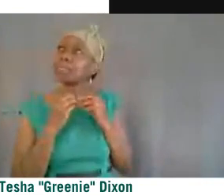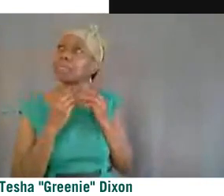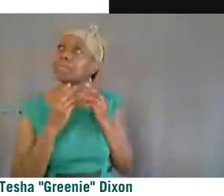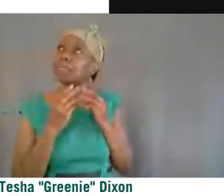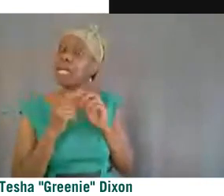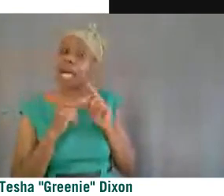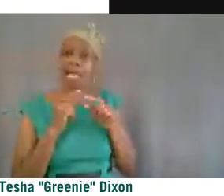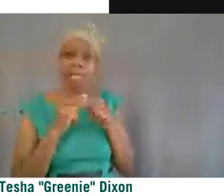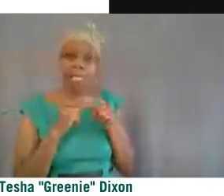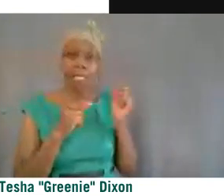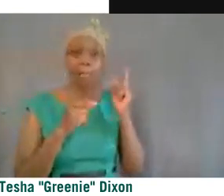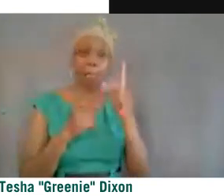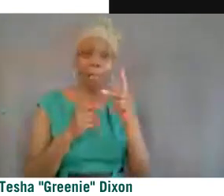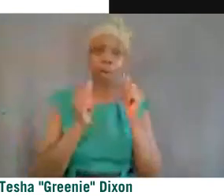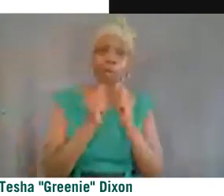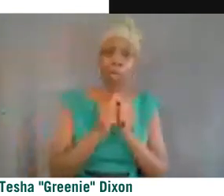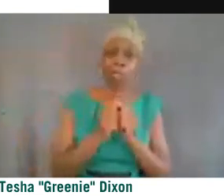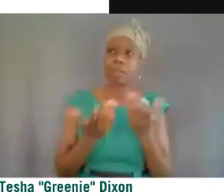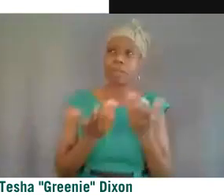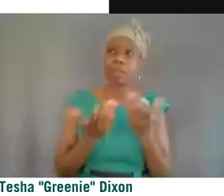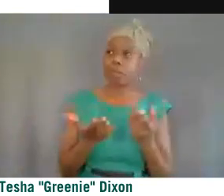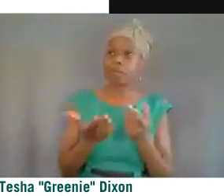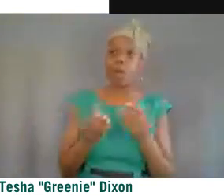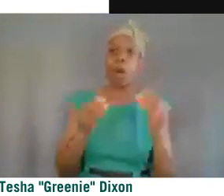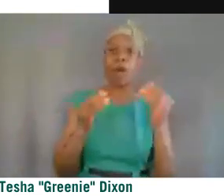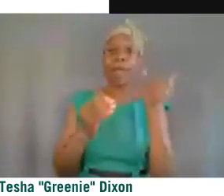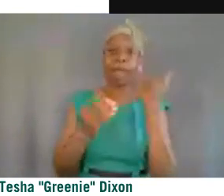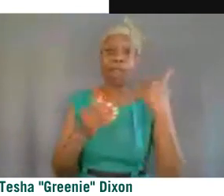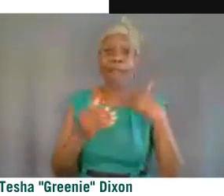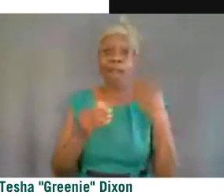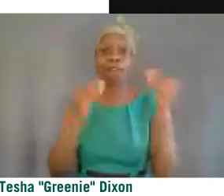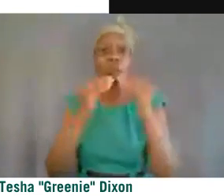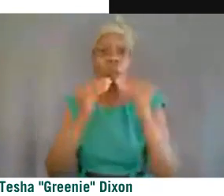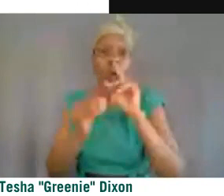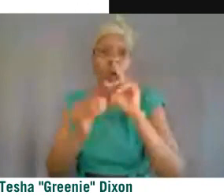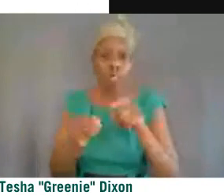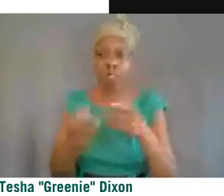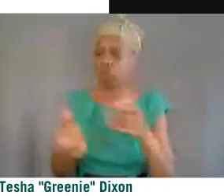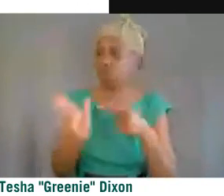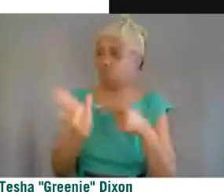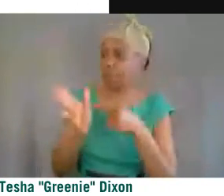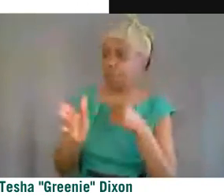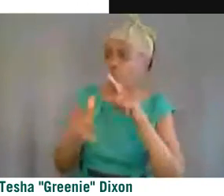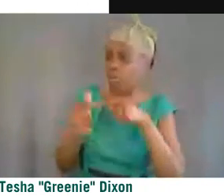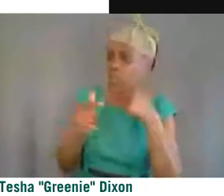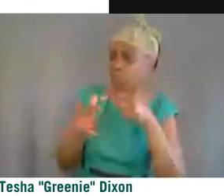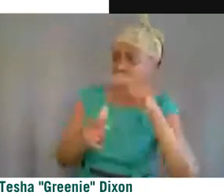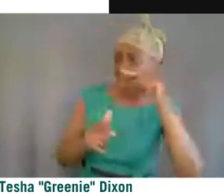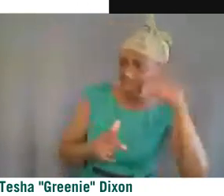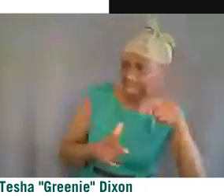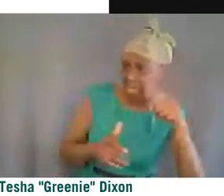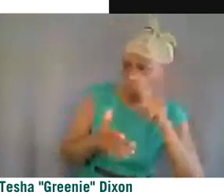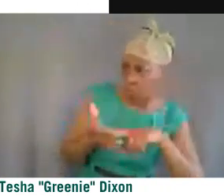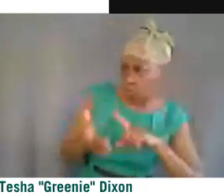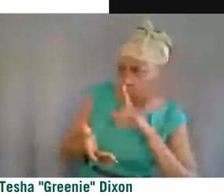with, well, what are further questions? When you said this, what did you mean by that? As well as